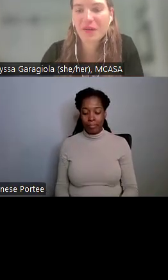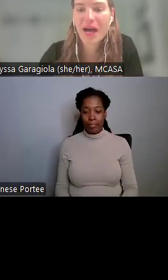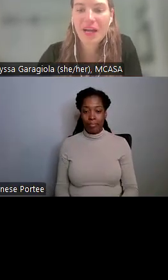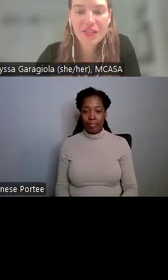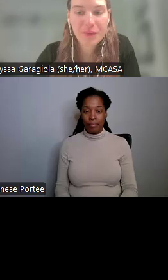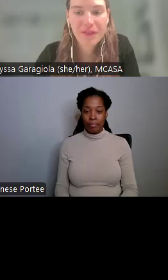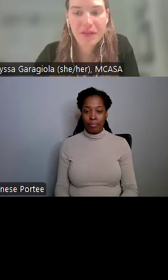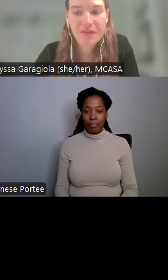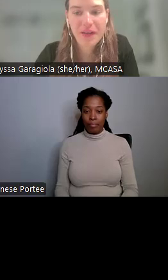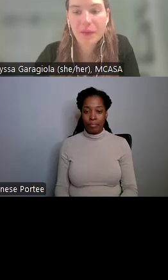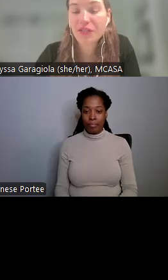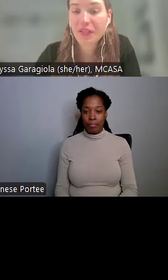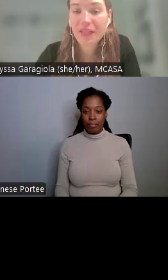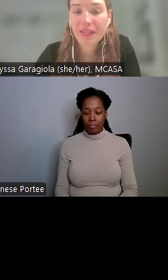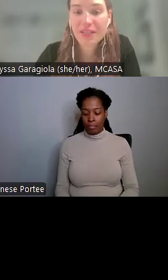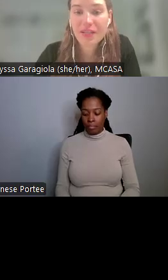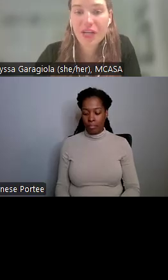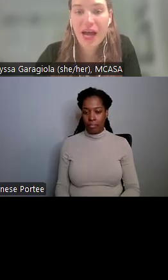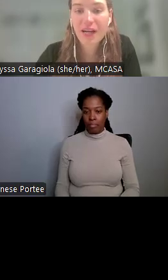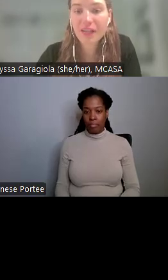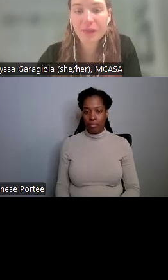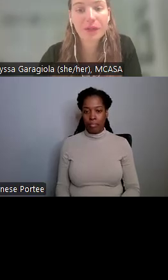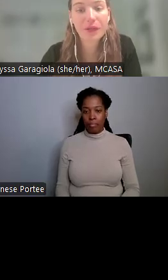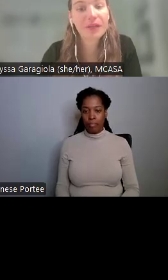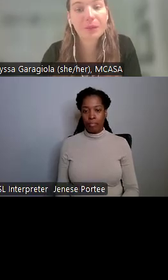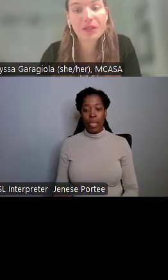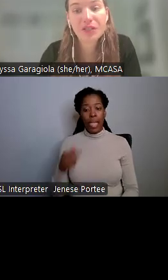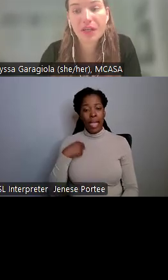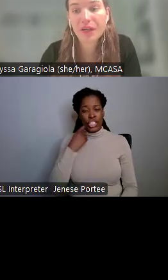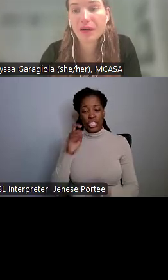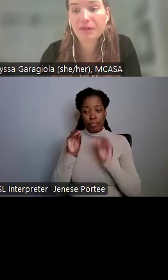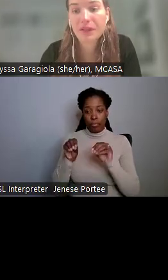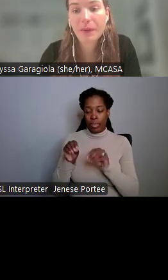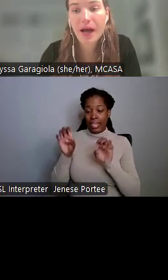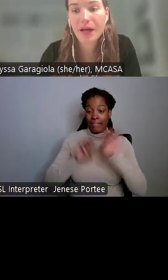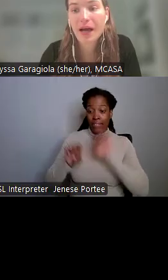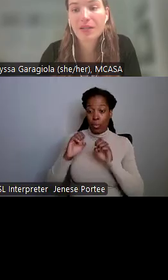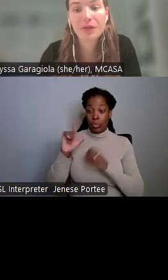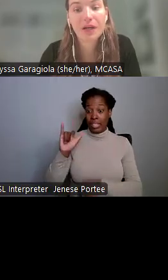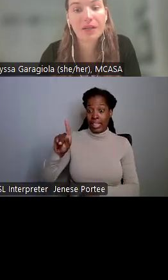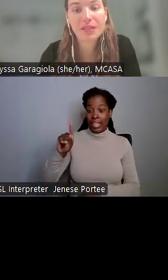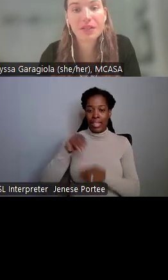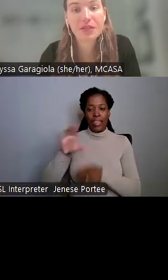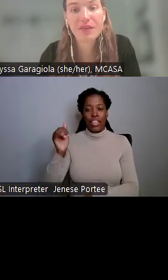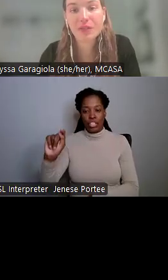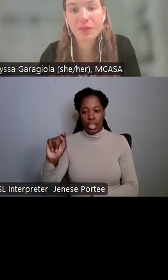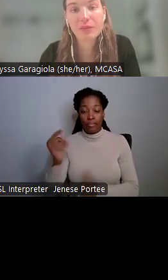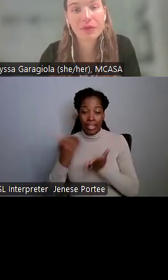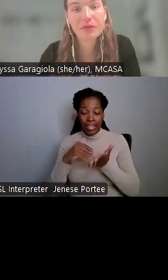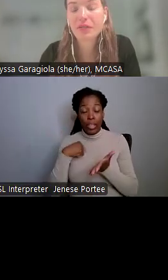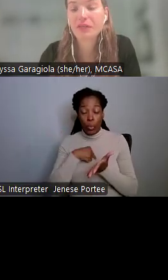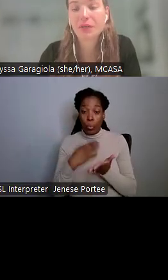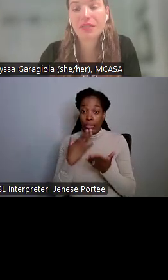you. So I just put the evaluation link into the chat. Again, we greatly appreciate all feedback as we are constantly striving